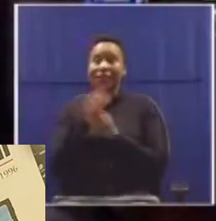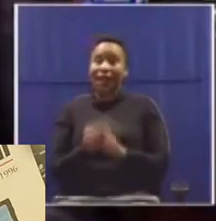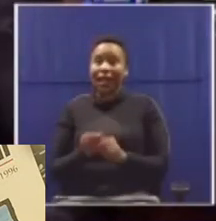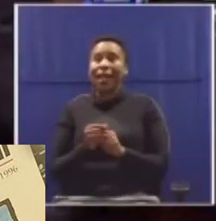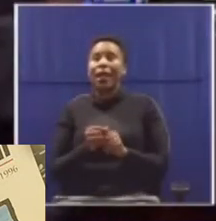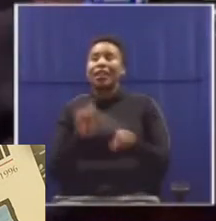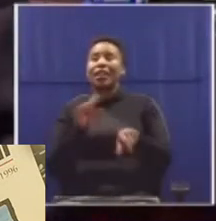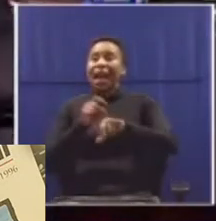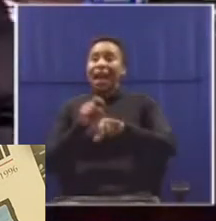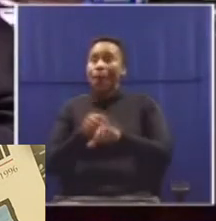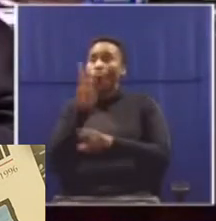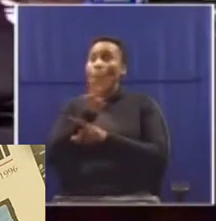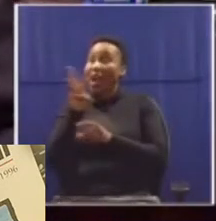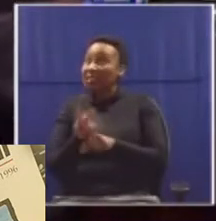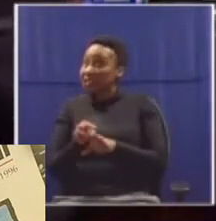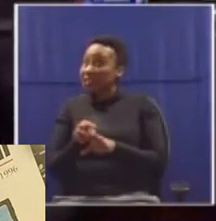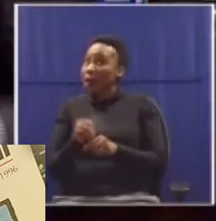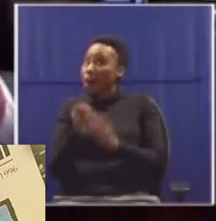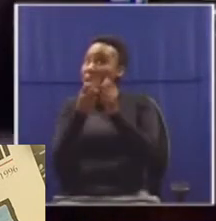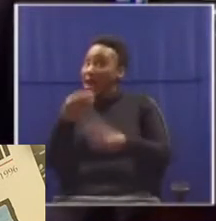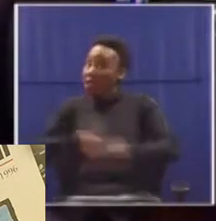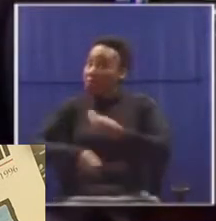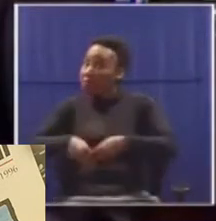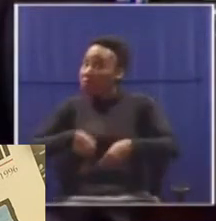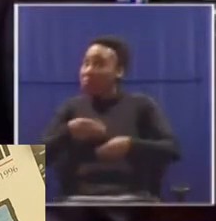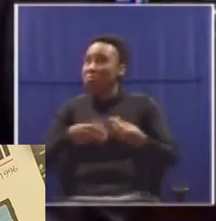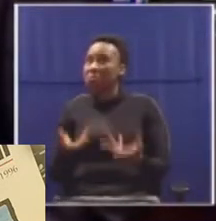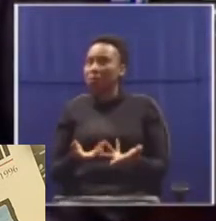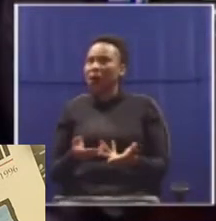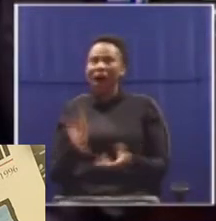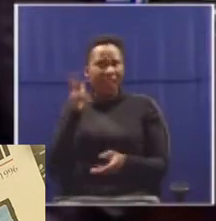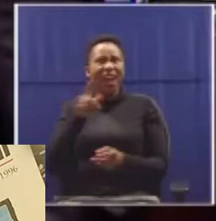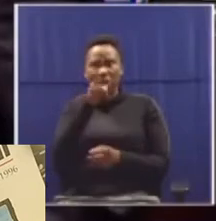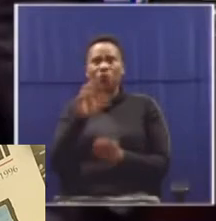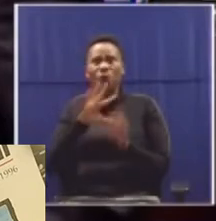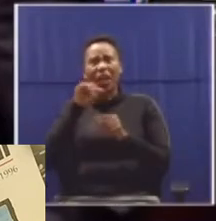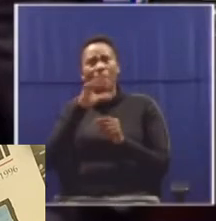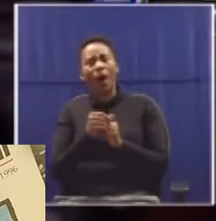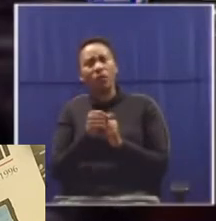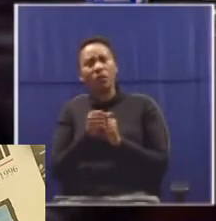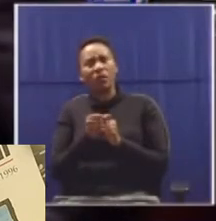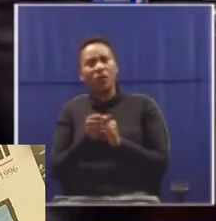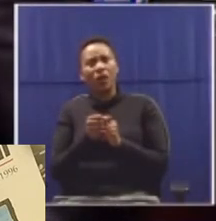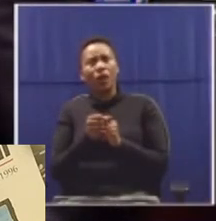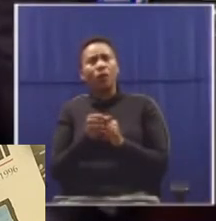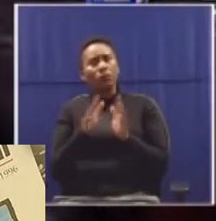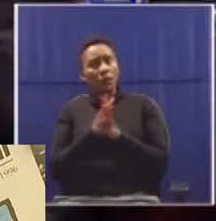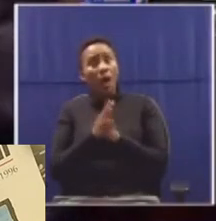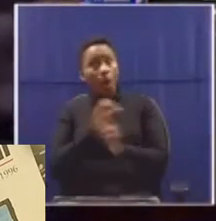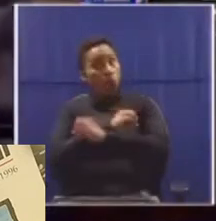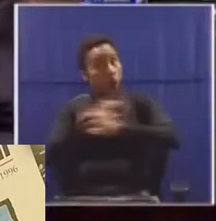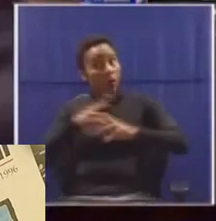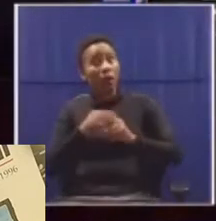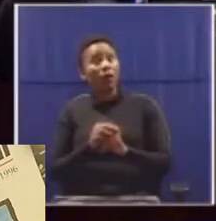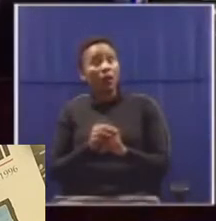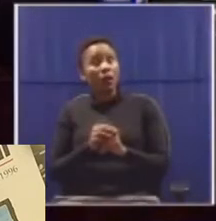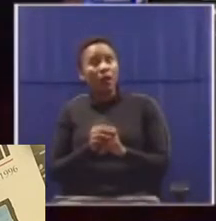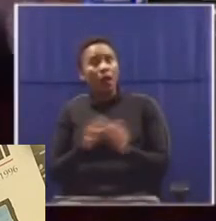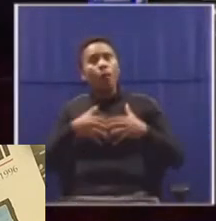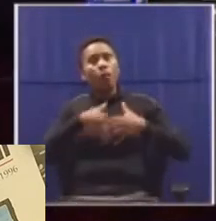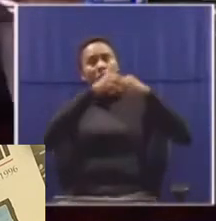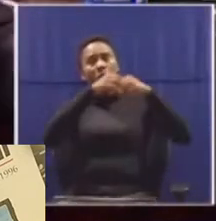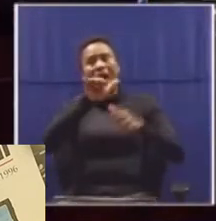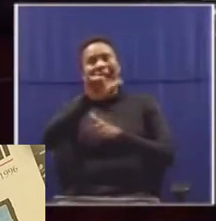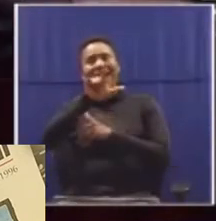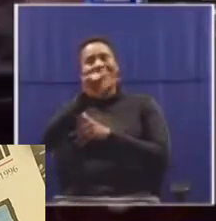is money laundering let's look at terrorism I hear we talking about terrorism who created Al-Qaeda who the United